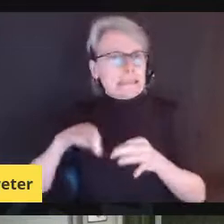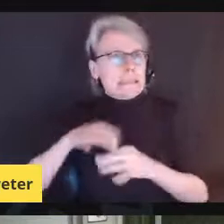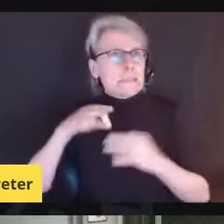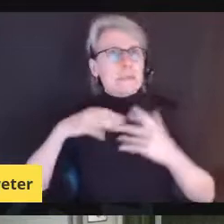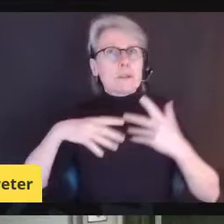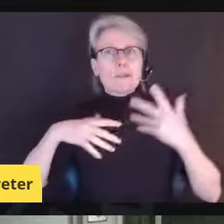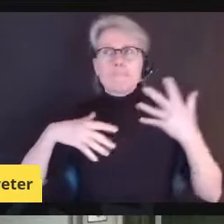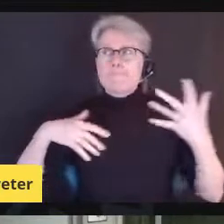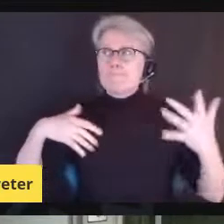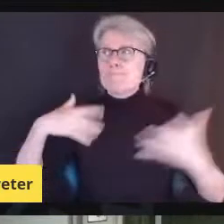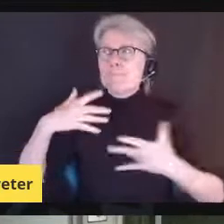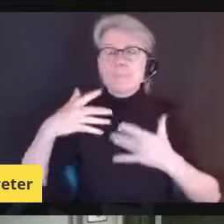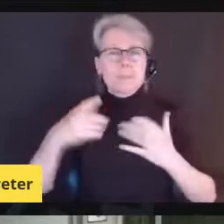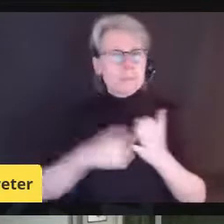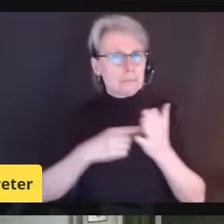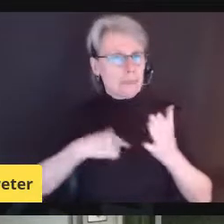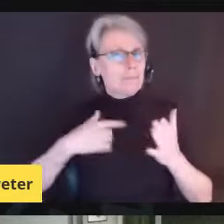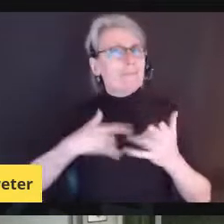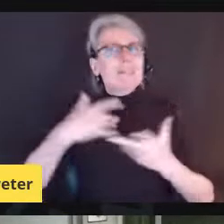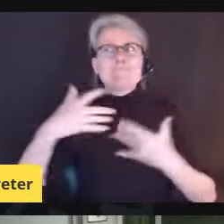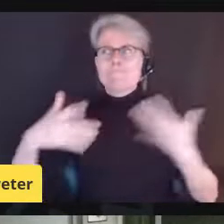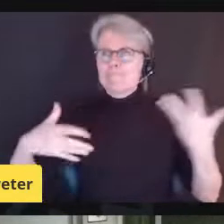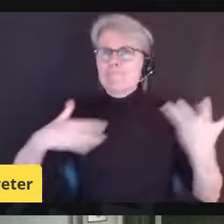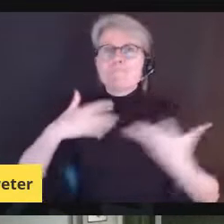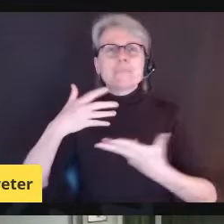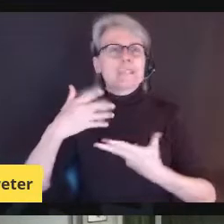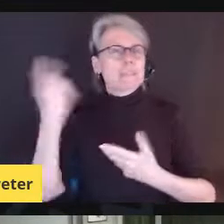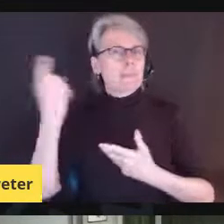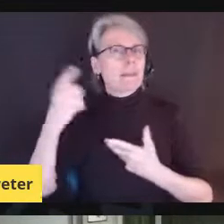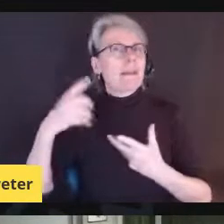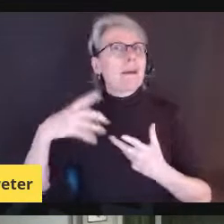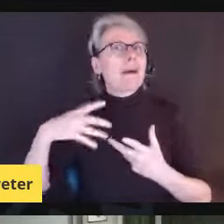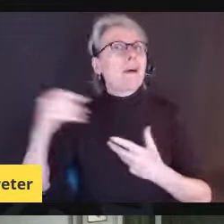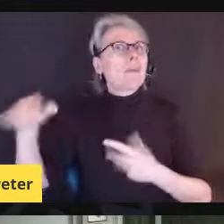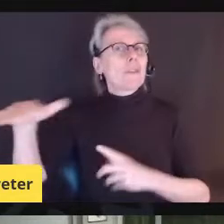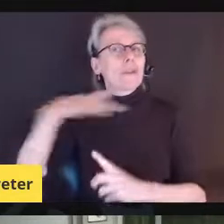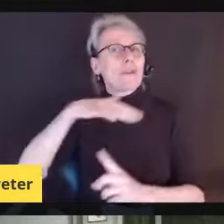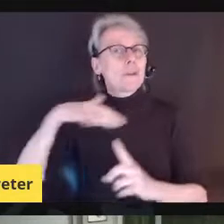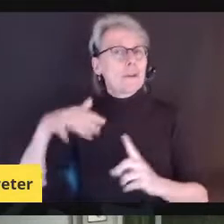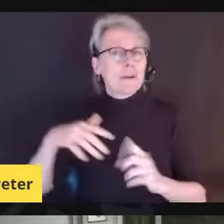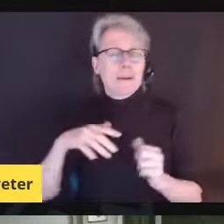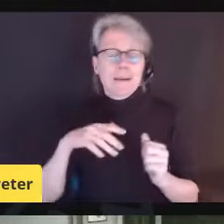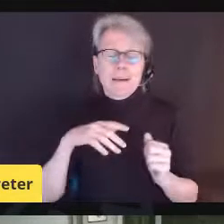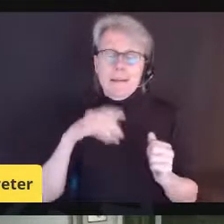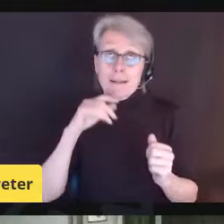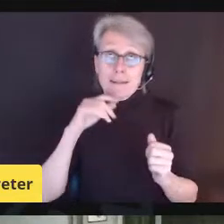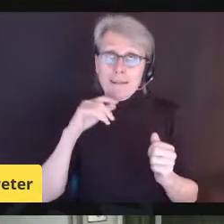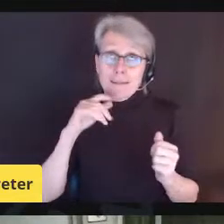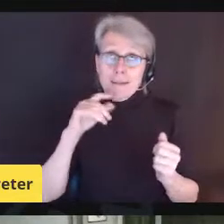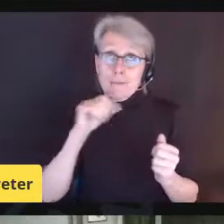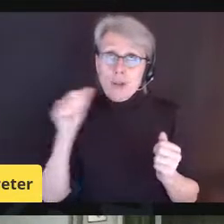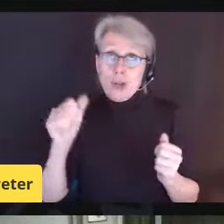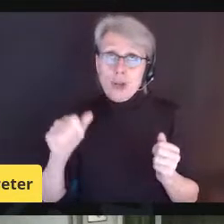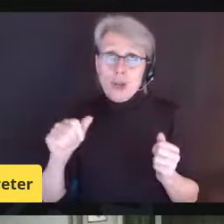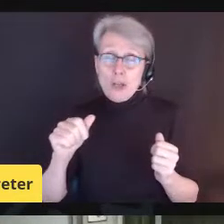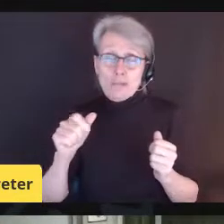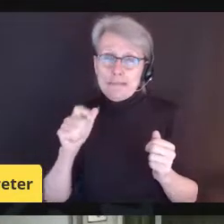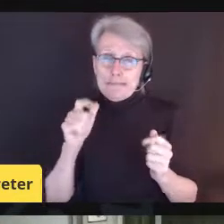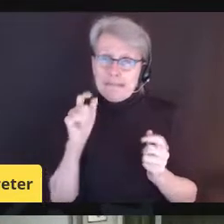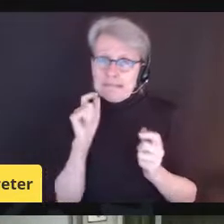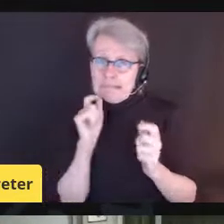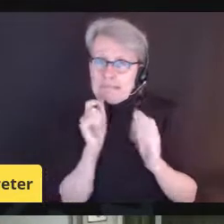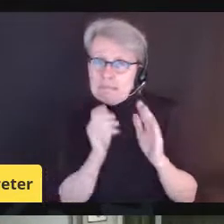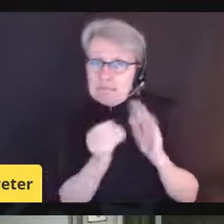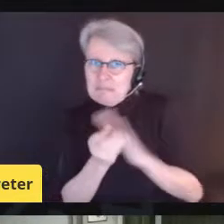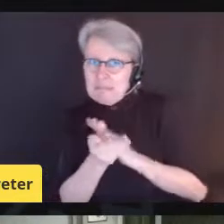wonder and do feel that there is something else out there. I'm not going to get too X-Files on everyone, but it's